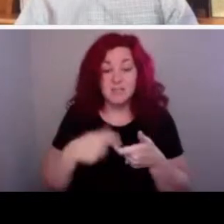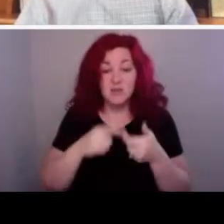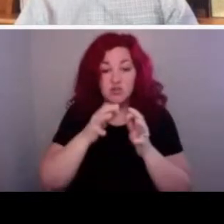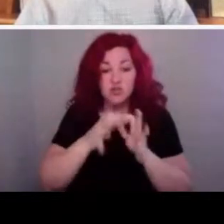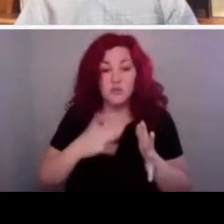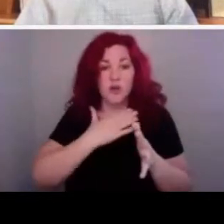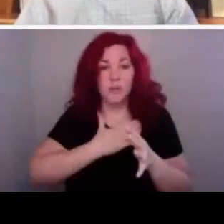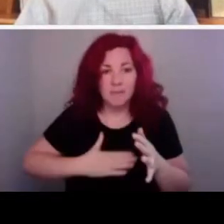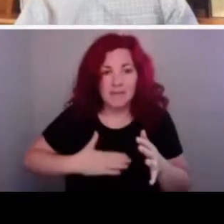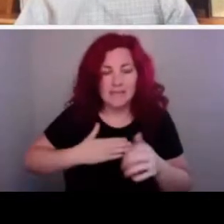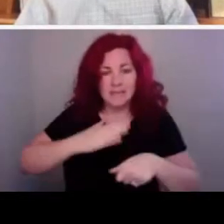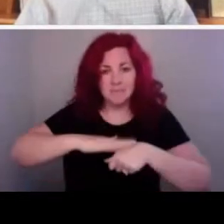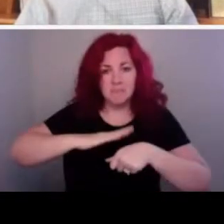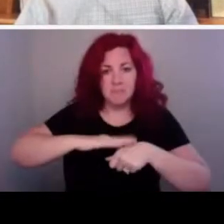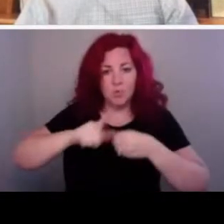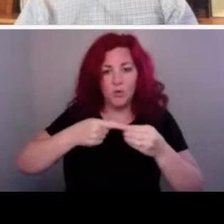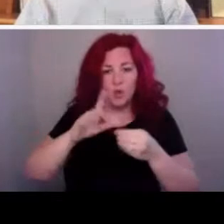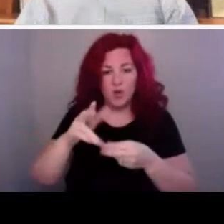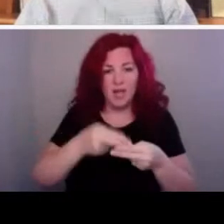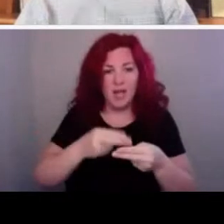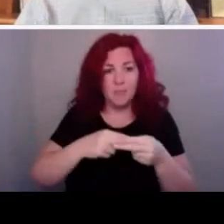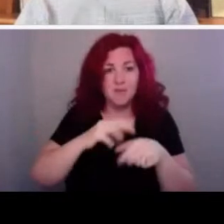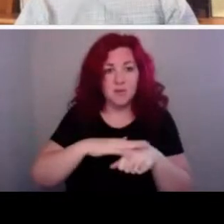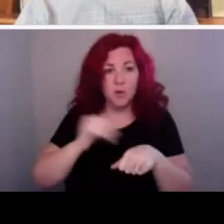indicate so when your name is called